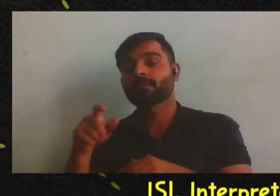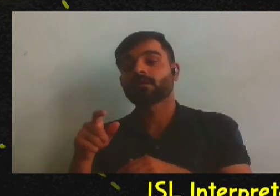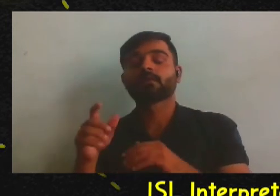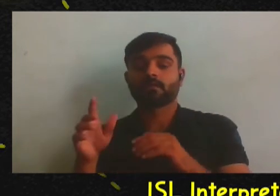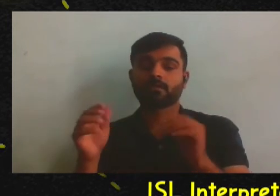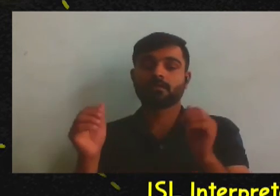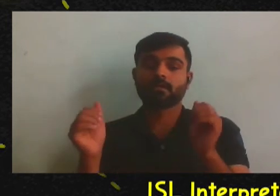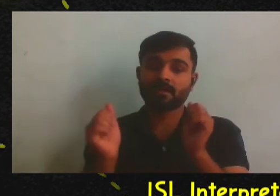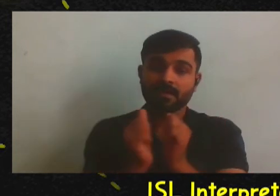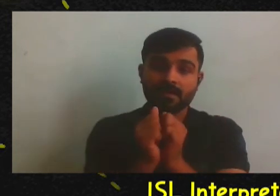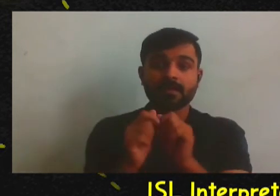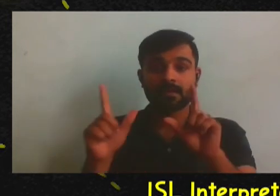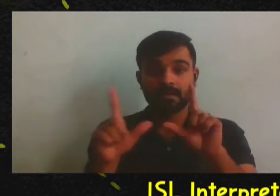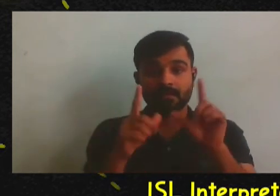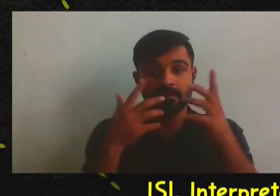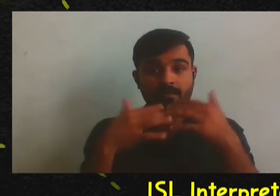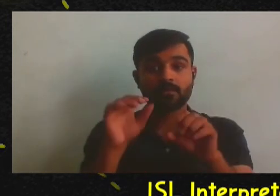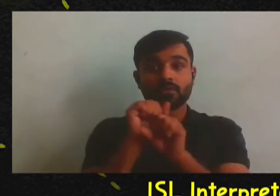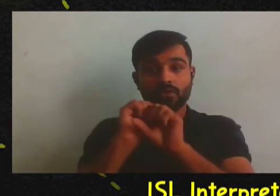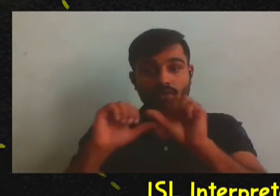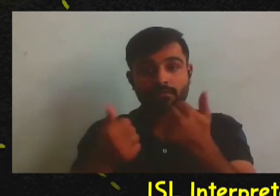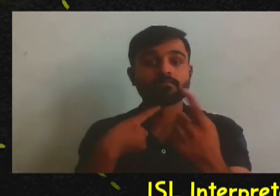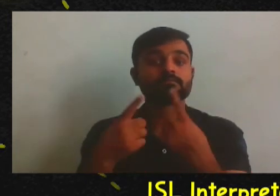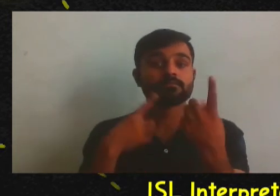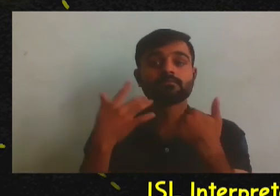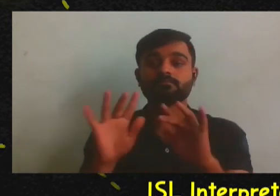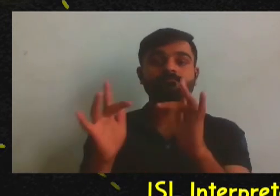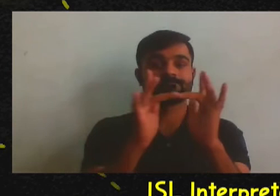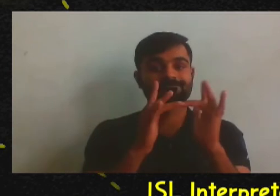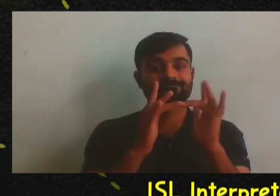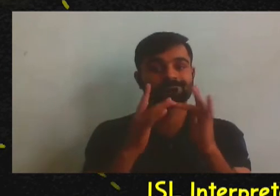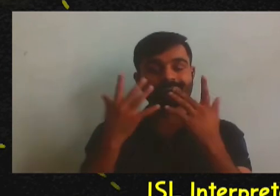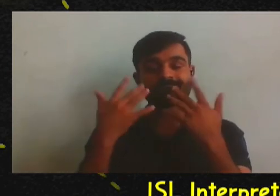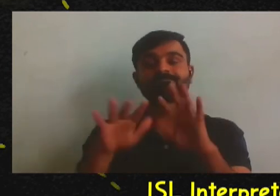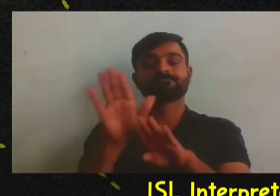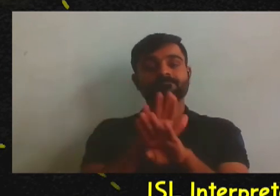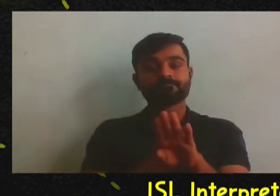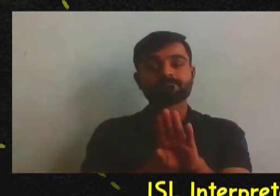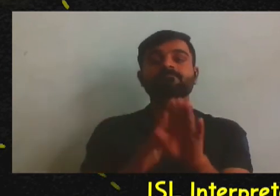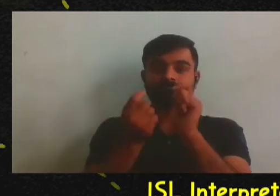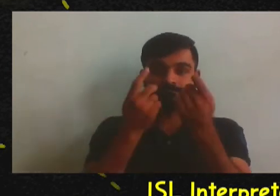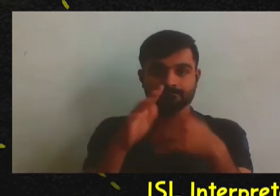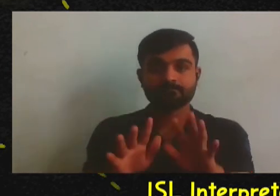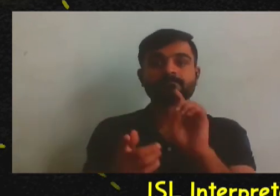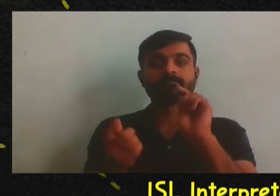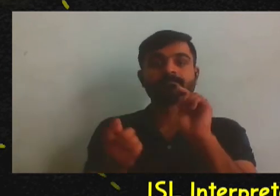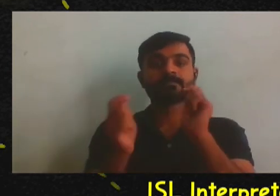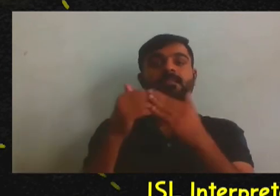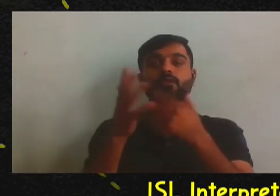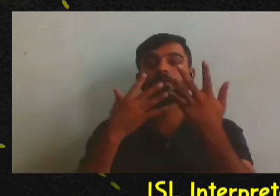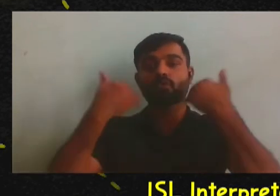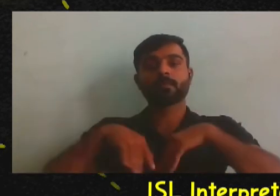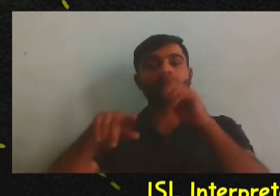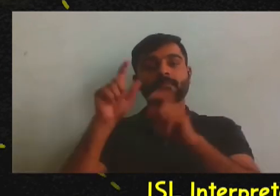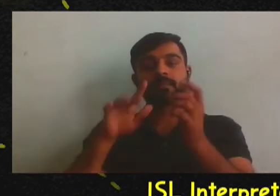a presence, who's able to talk to them online and then slowly facilitate a change over to human interaction